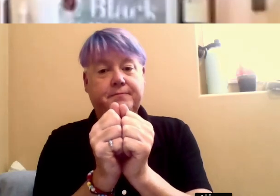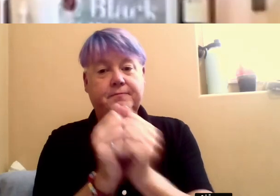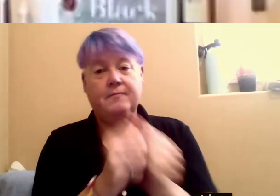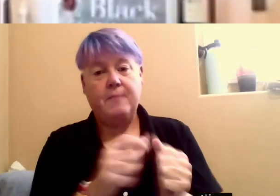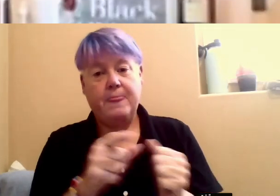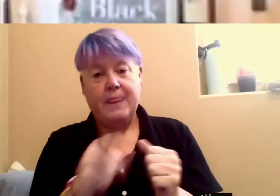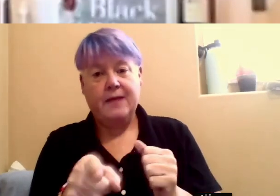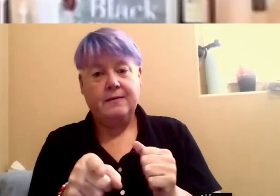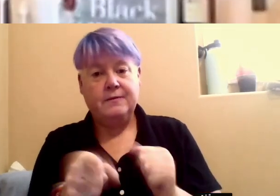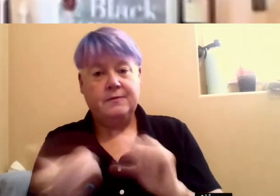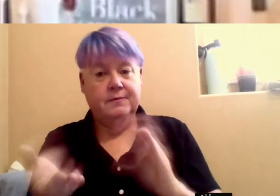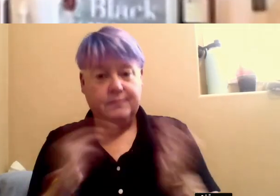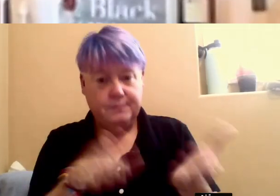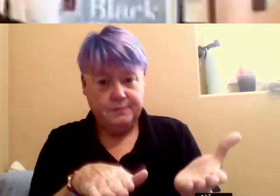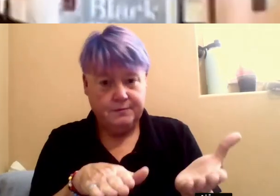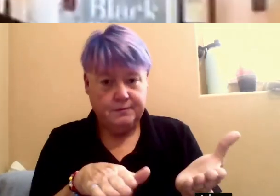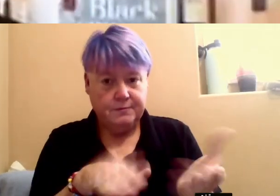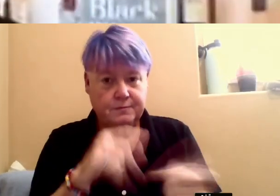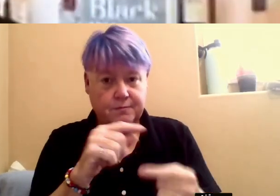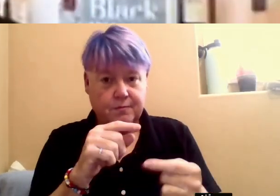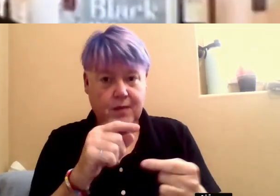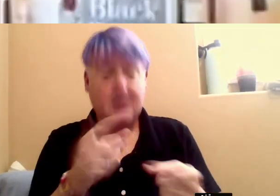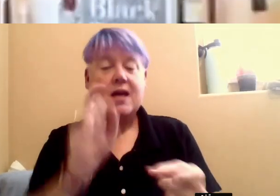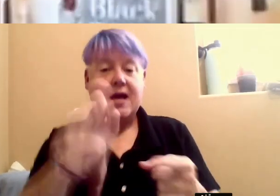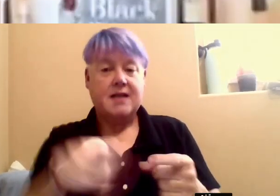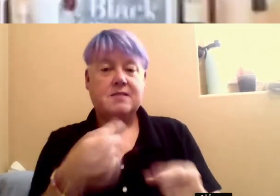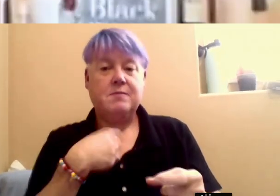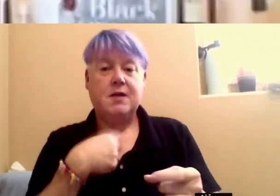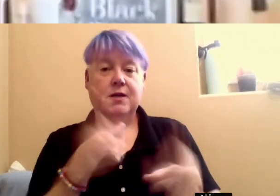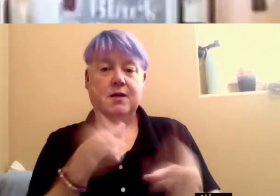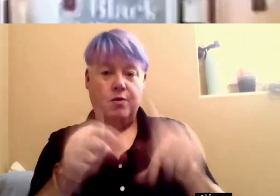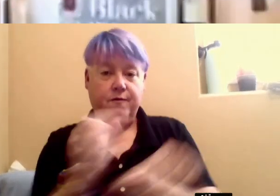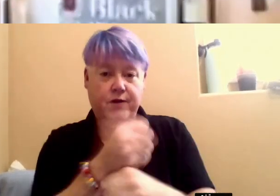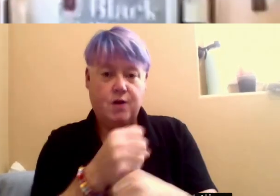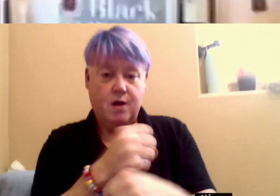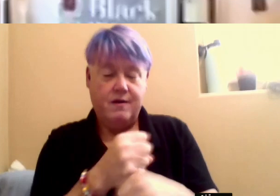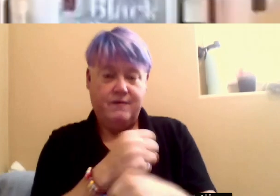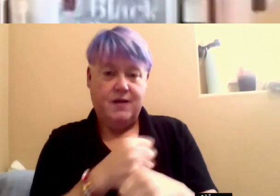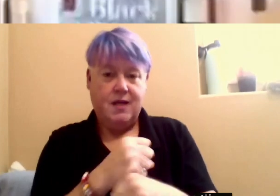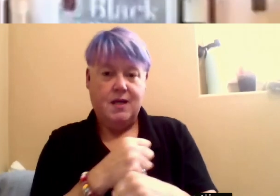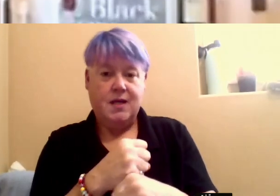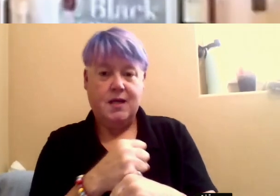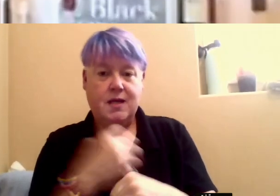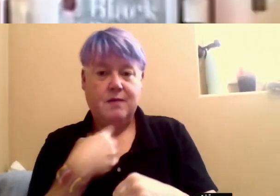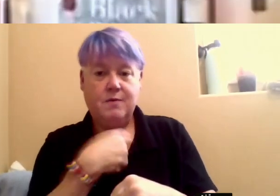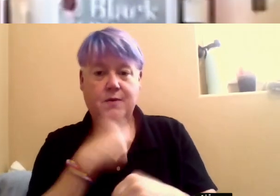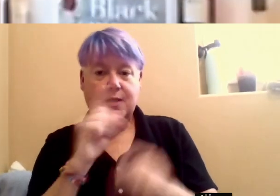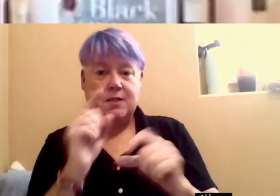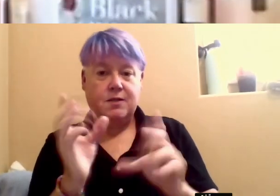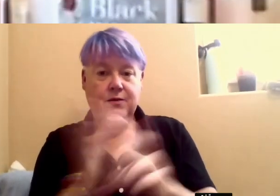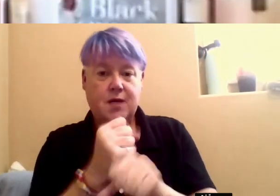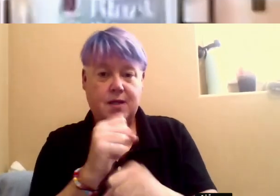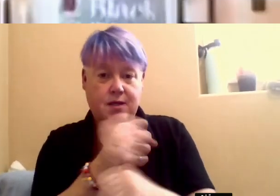he asked me to go for coffee one day, and we went to just a coffee shop by my work,